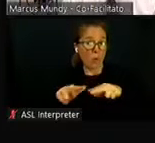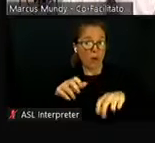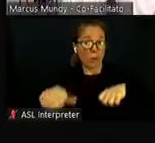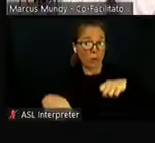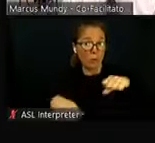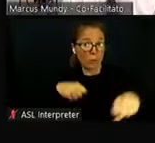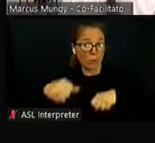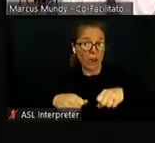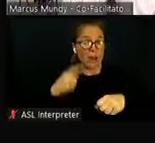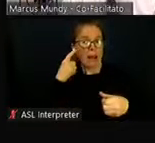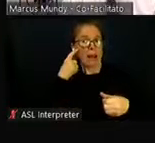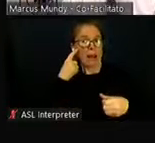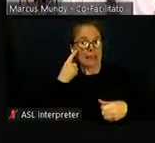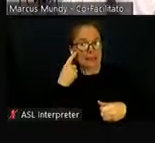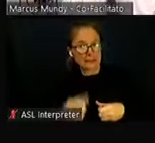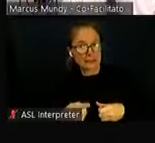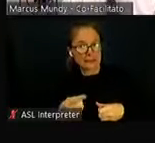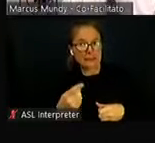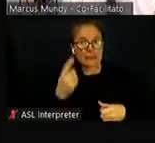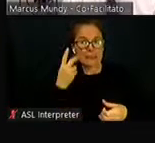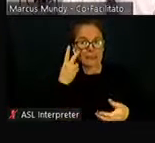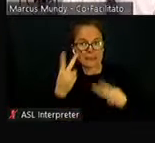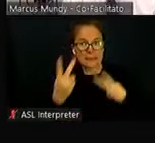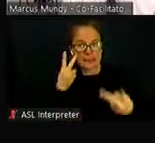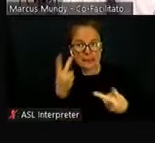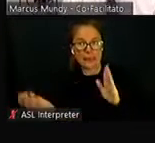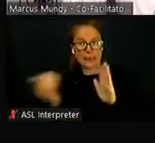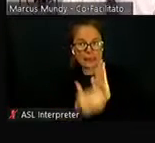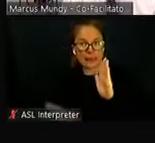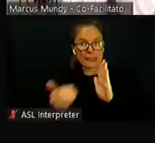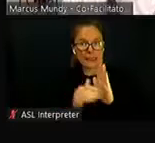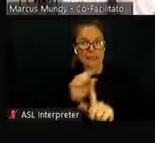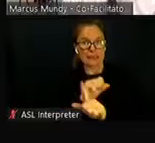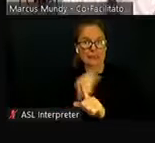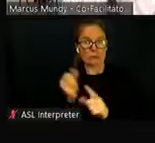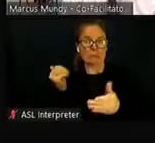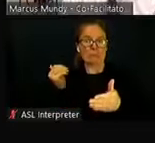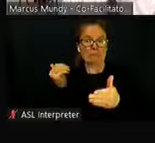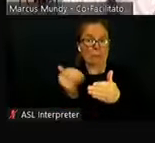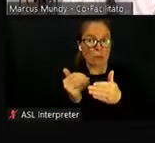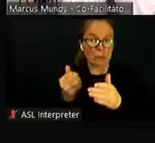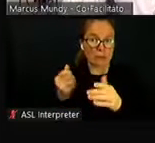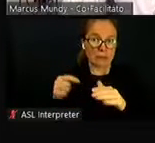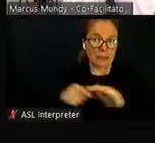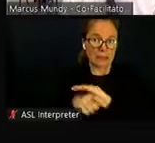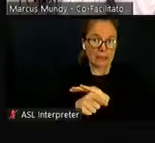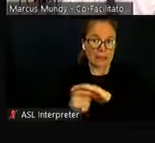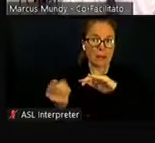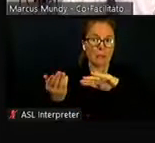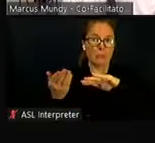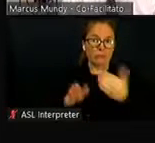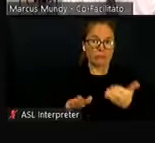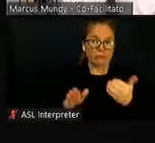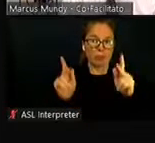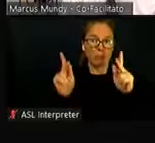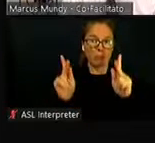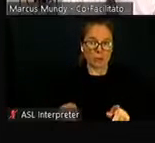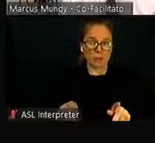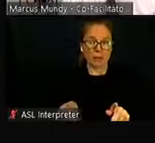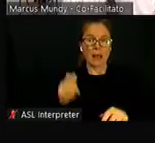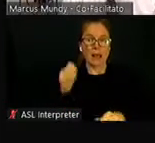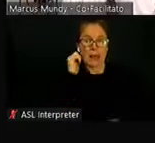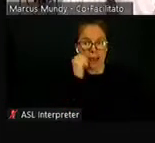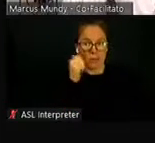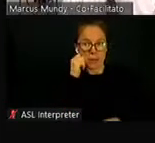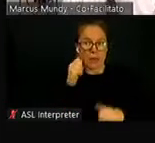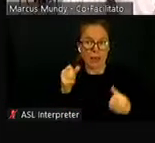I either witness or encounter a situation that comes extremely close to the death of a person. This has happened reliably every single day I make my way